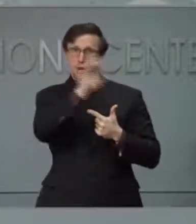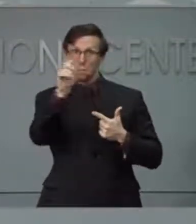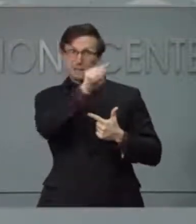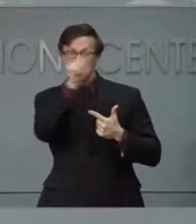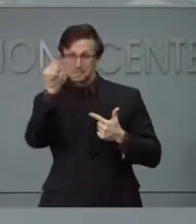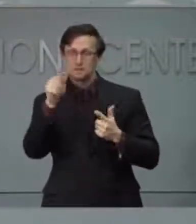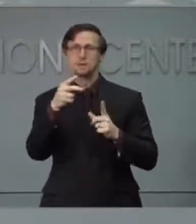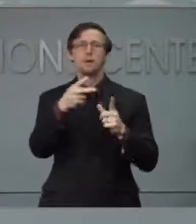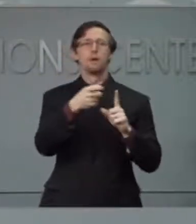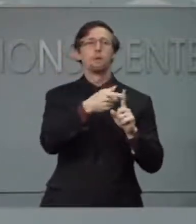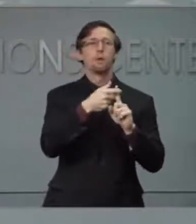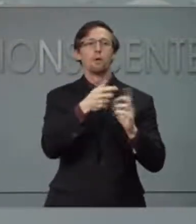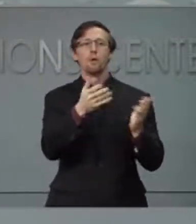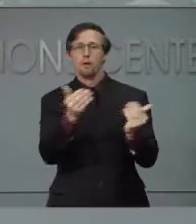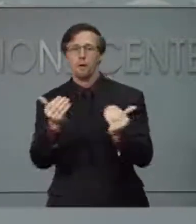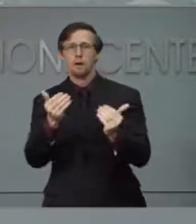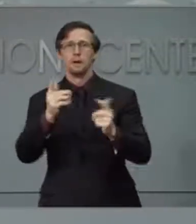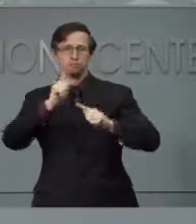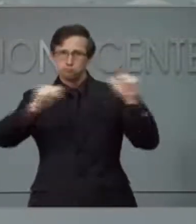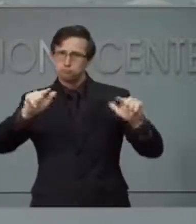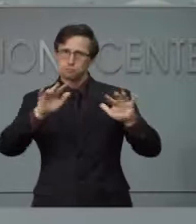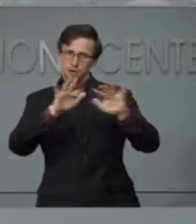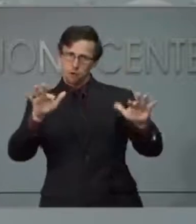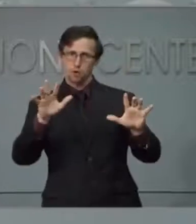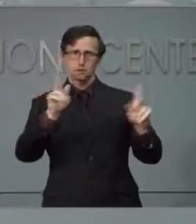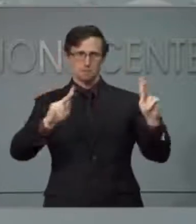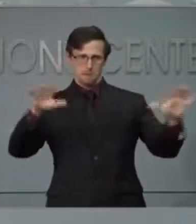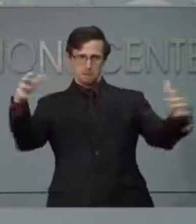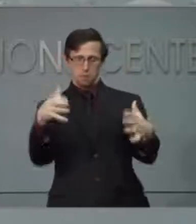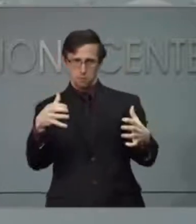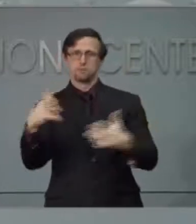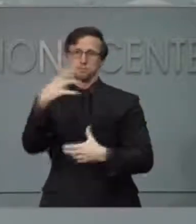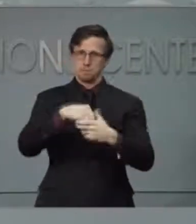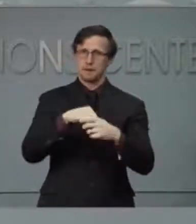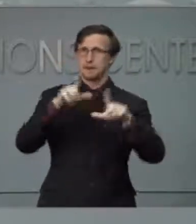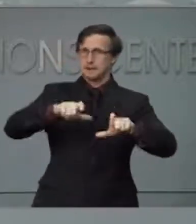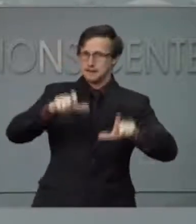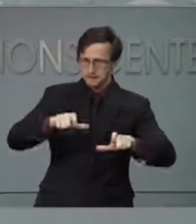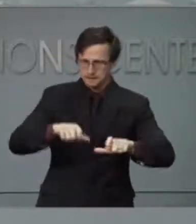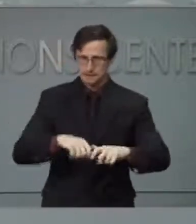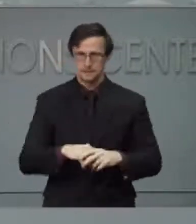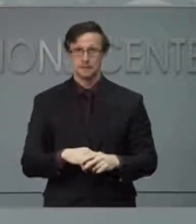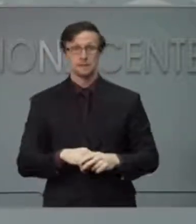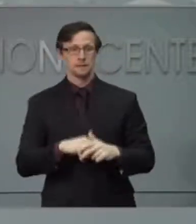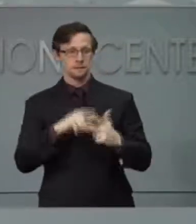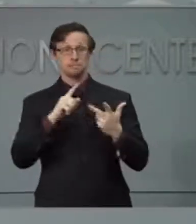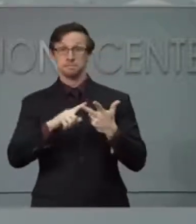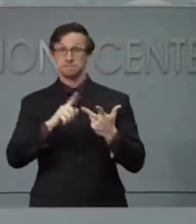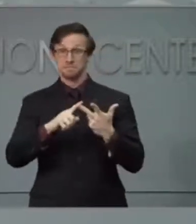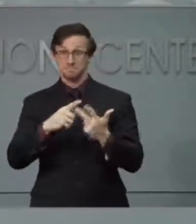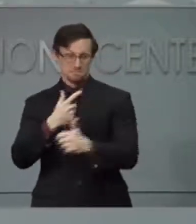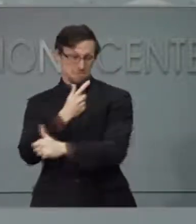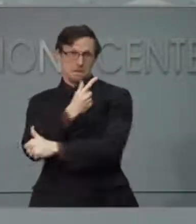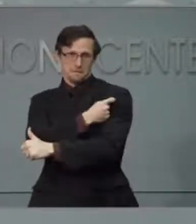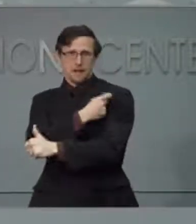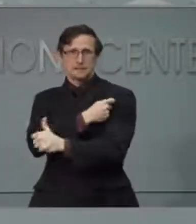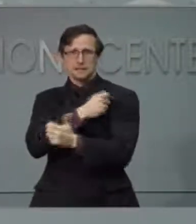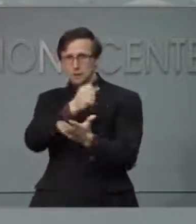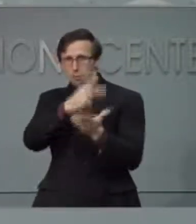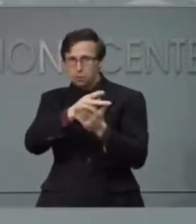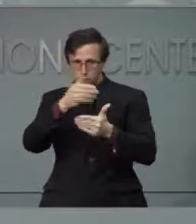historically marginalized populations to participate in their clinical trials. The vaccine authorization process